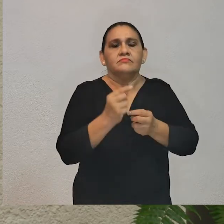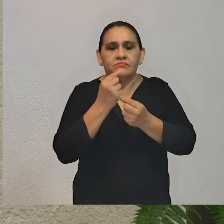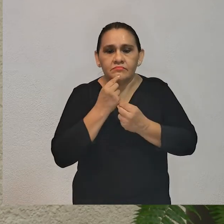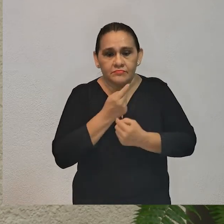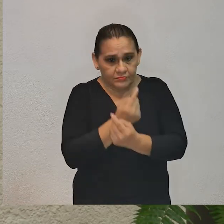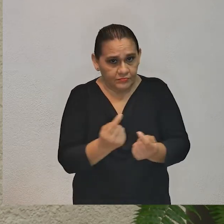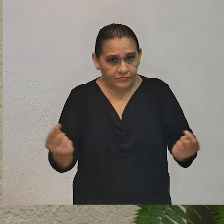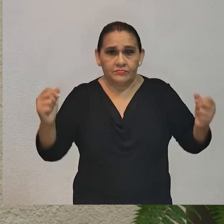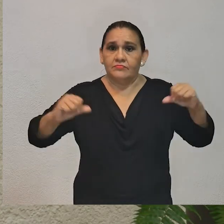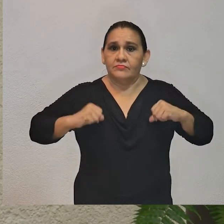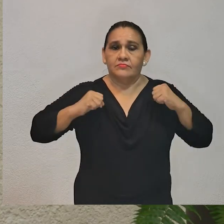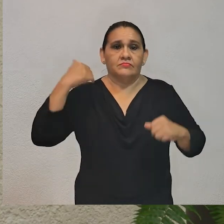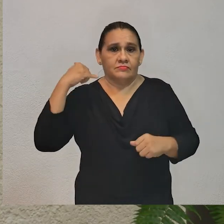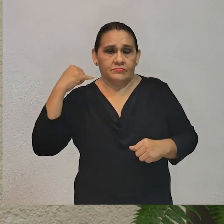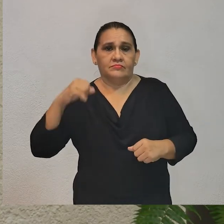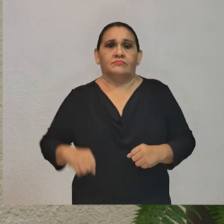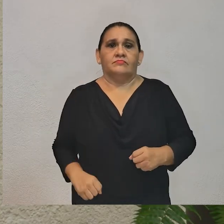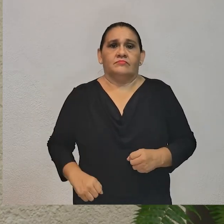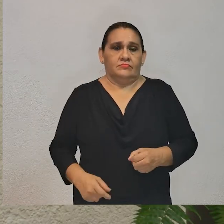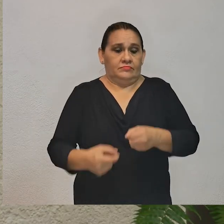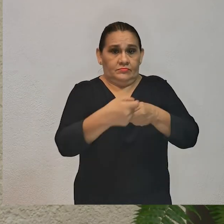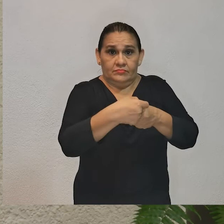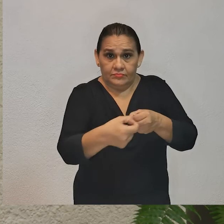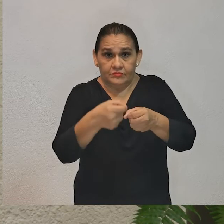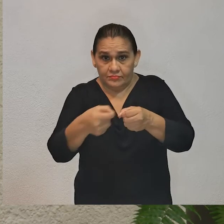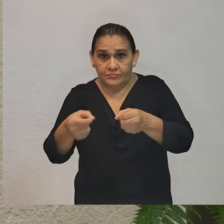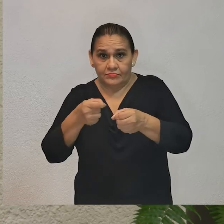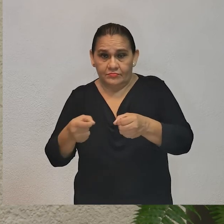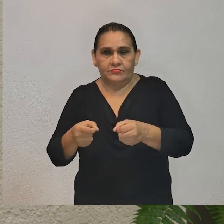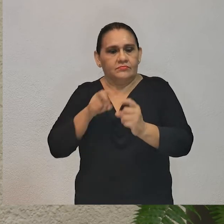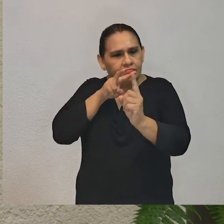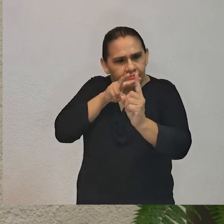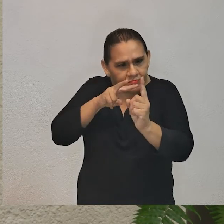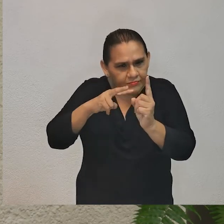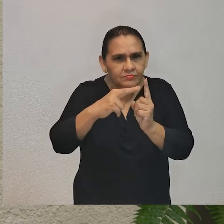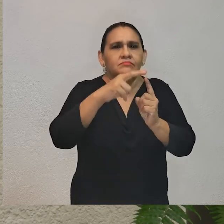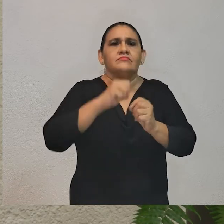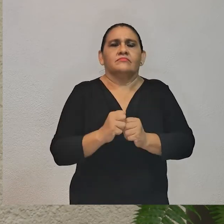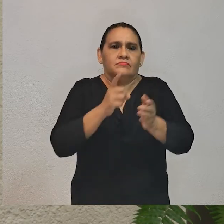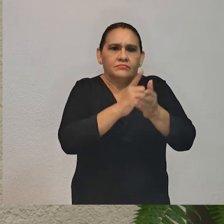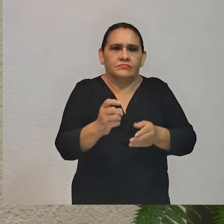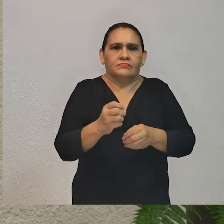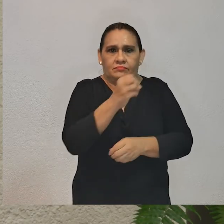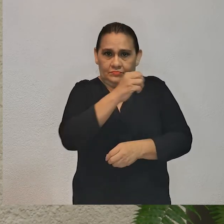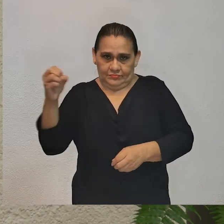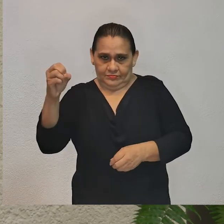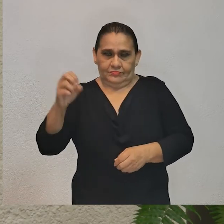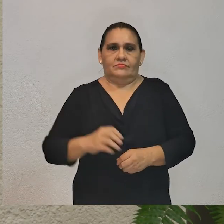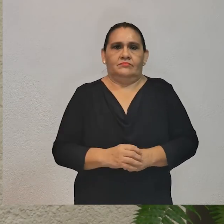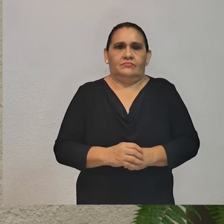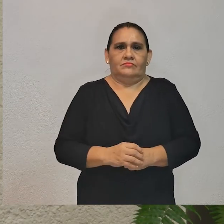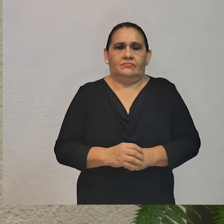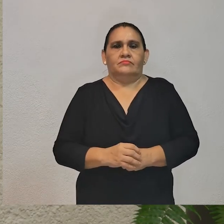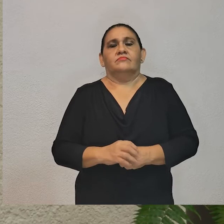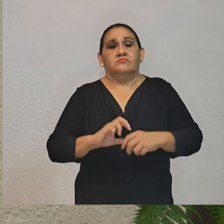le baaxyaante' u yaalmajt'aanil ti'al ukanaantal upáajtalil mejen xaan, mejen xi'ipalal yéetel páajtal